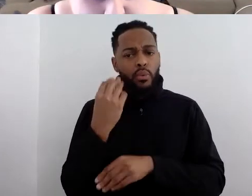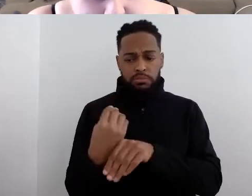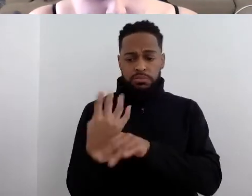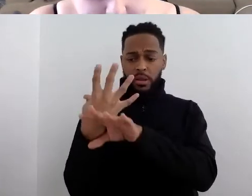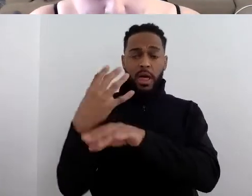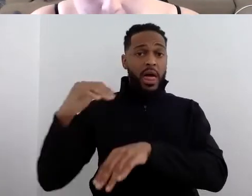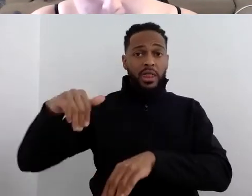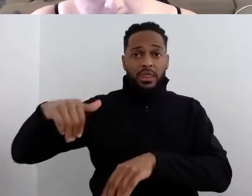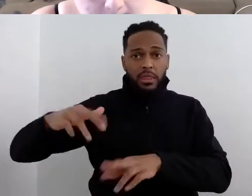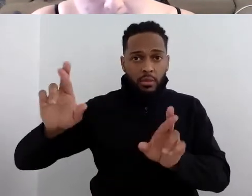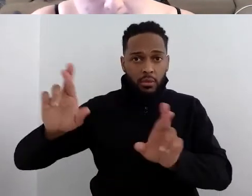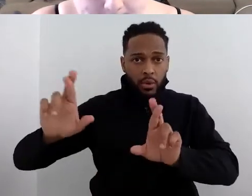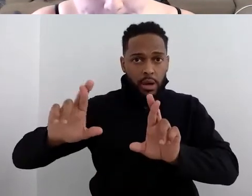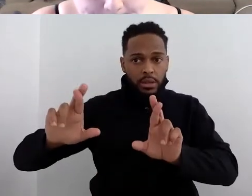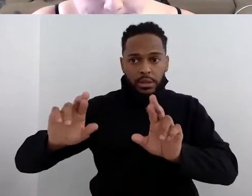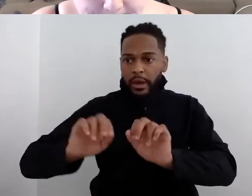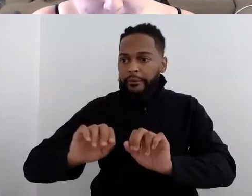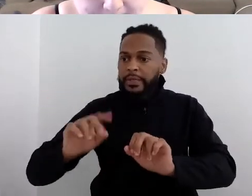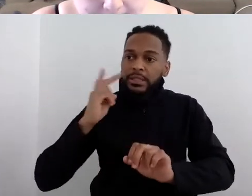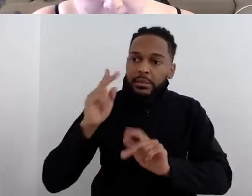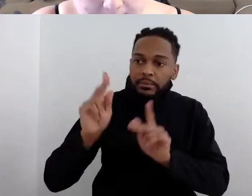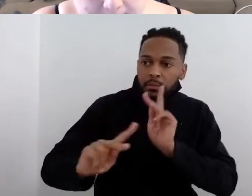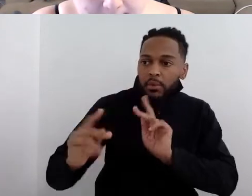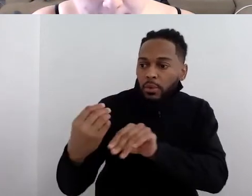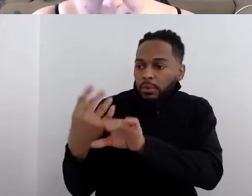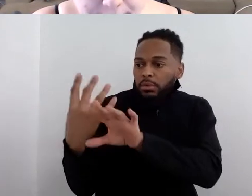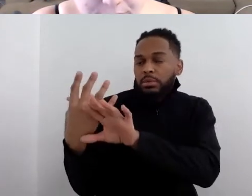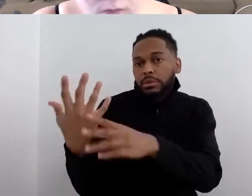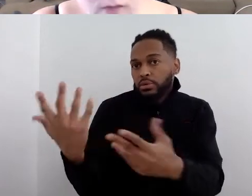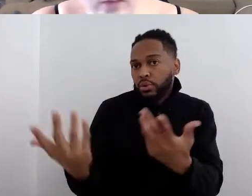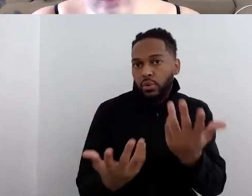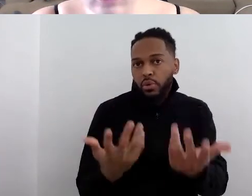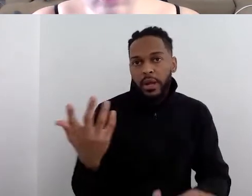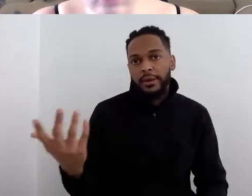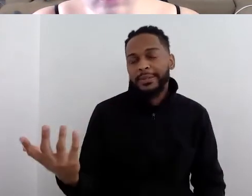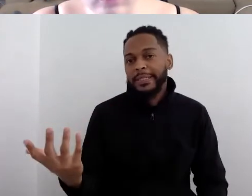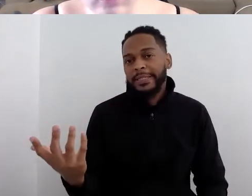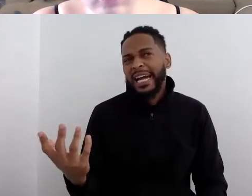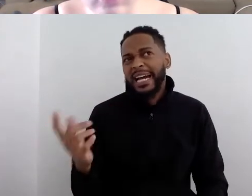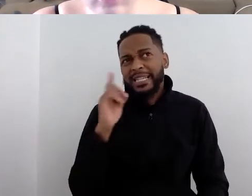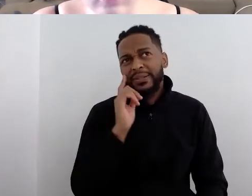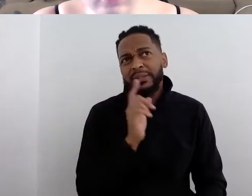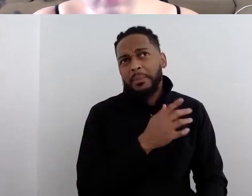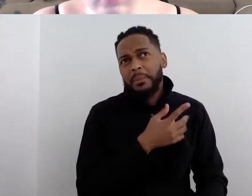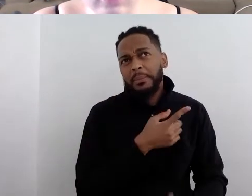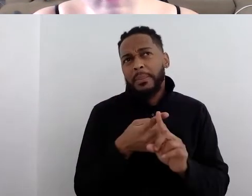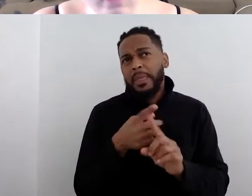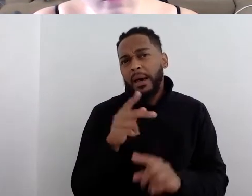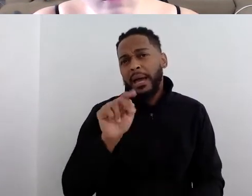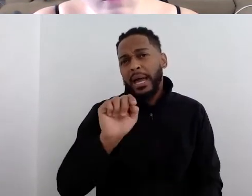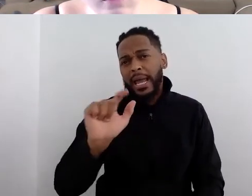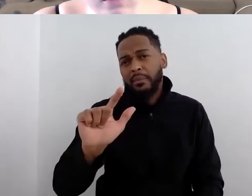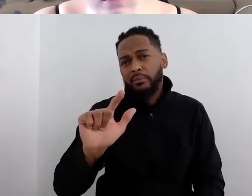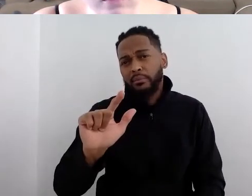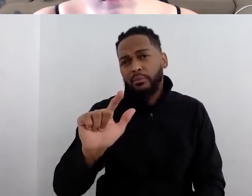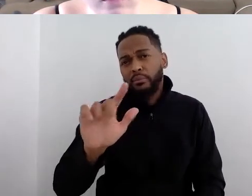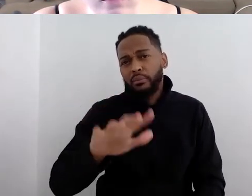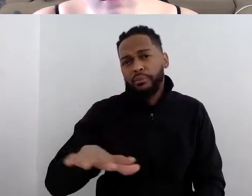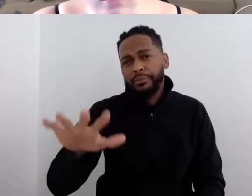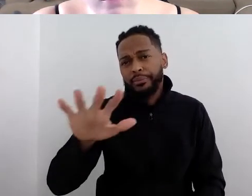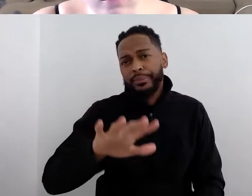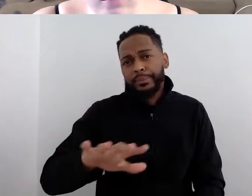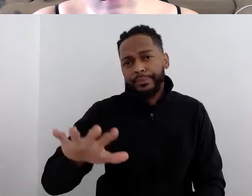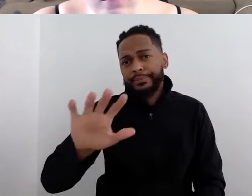ready the way we needed it. So I wouldn't say it was till like April before we really could see